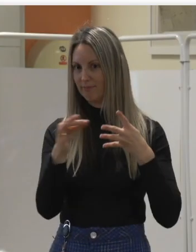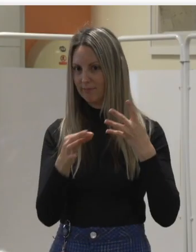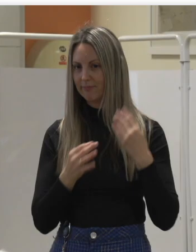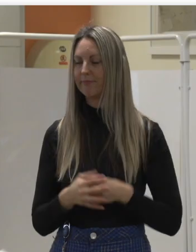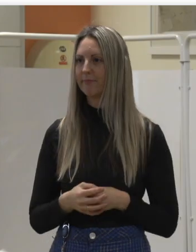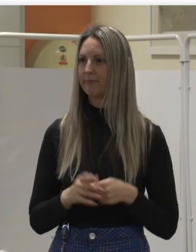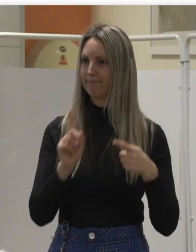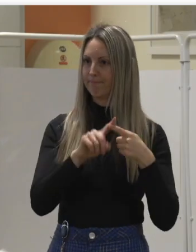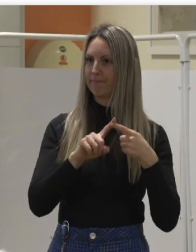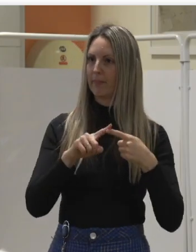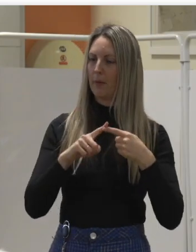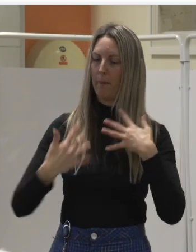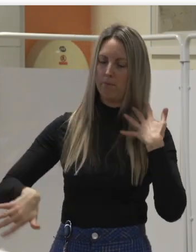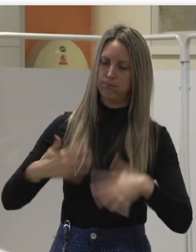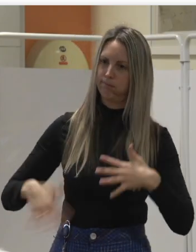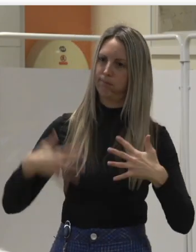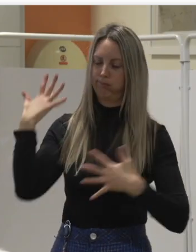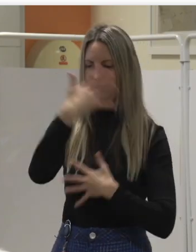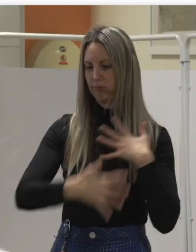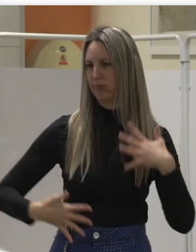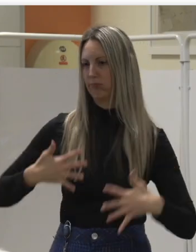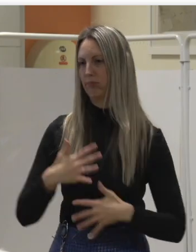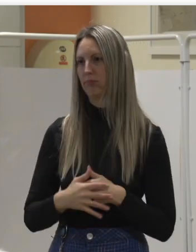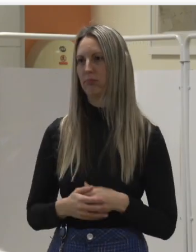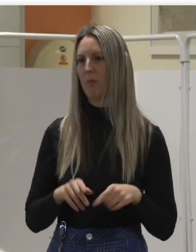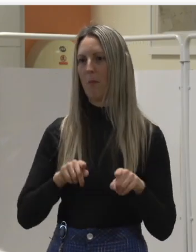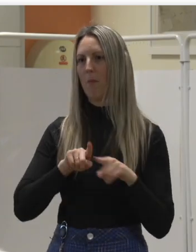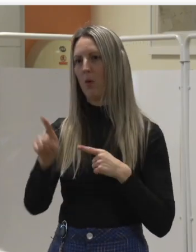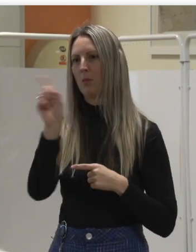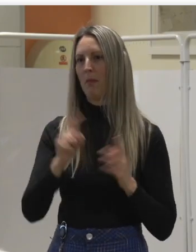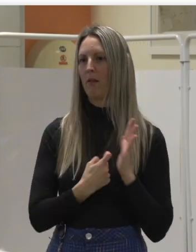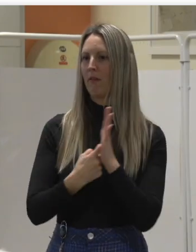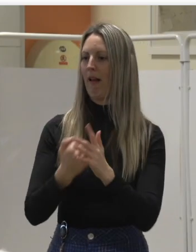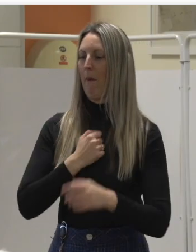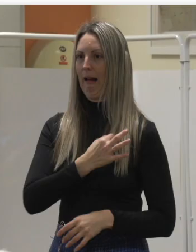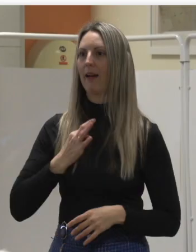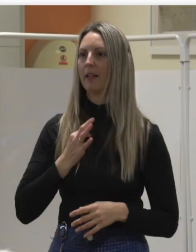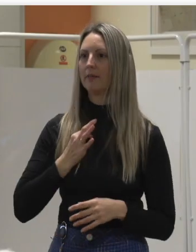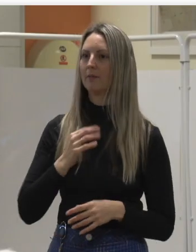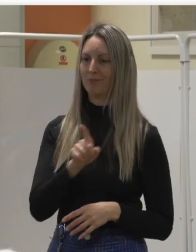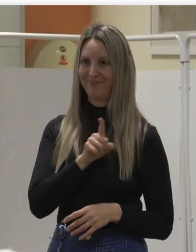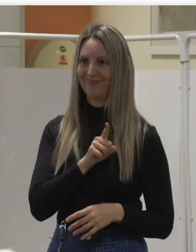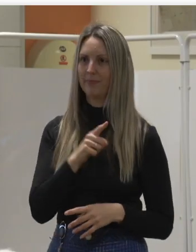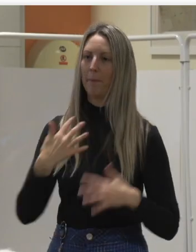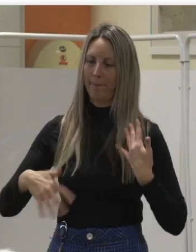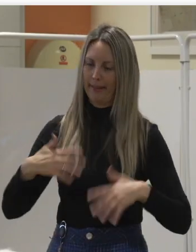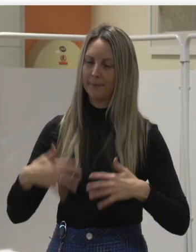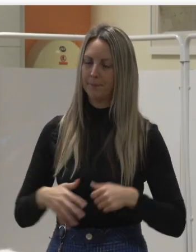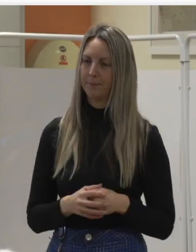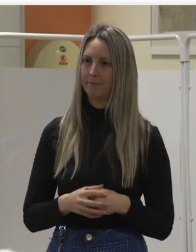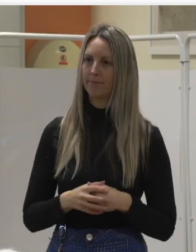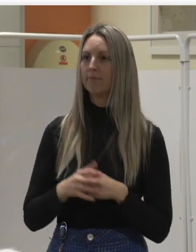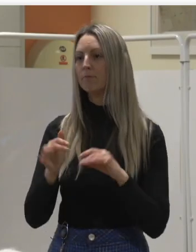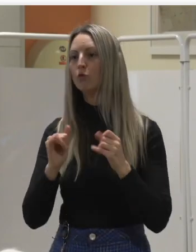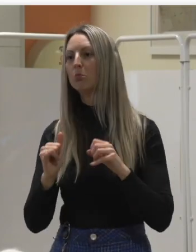is what people get referred to our clinics. And sometimes they say that I get swelling in the joints, and